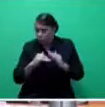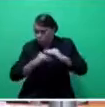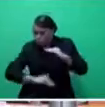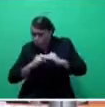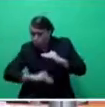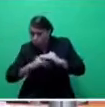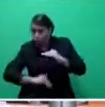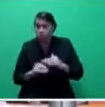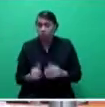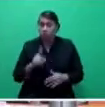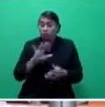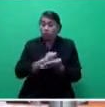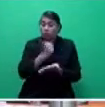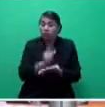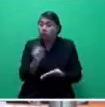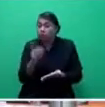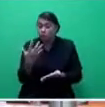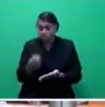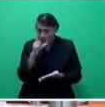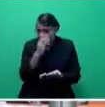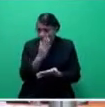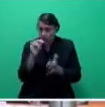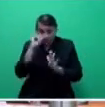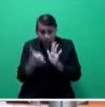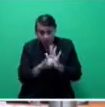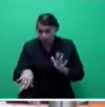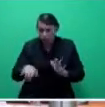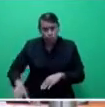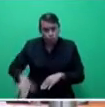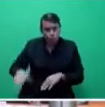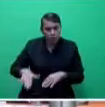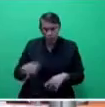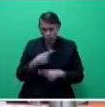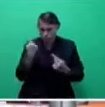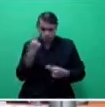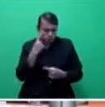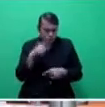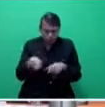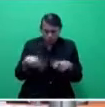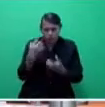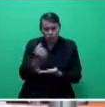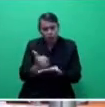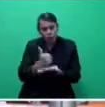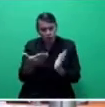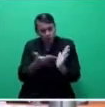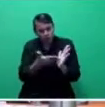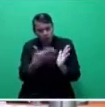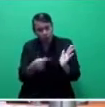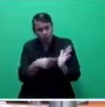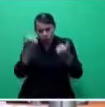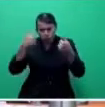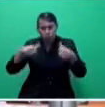cover basic expenses. We have seen, Mr. Speaker, sir, and I've got the figures here, this across the deposits of